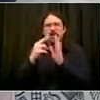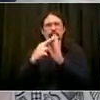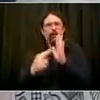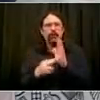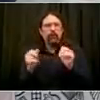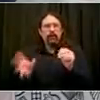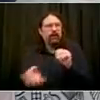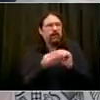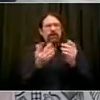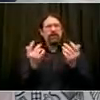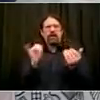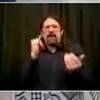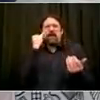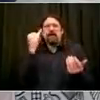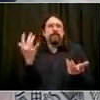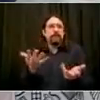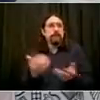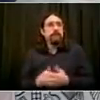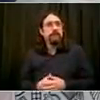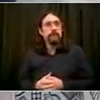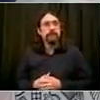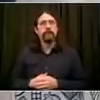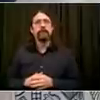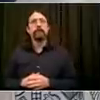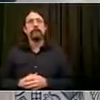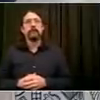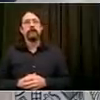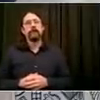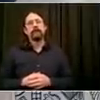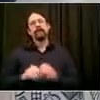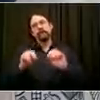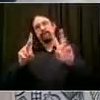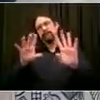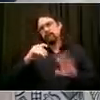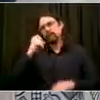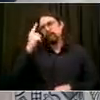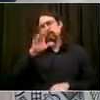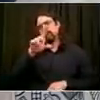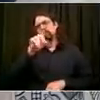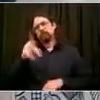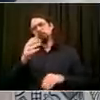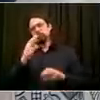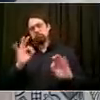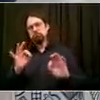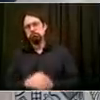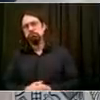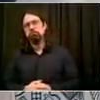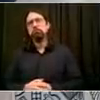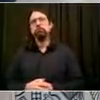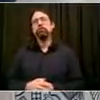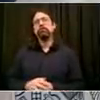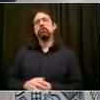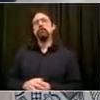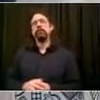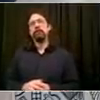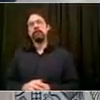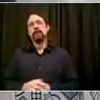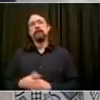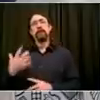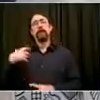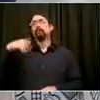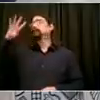just surmising and throwing things out randomly. We're looking at anything and everything that can contribute to making it safer